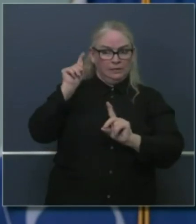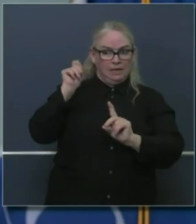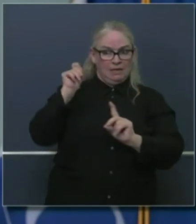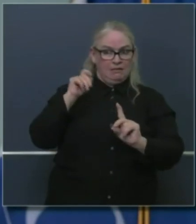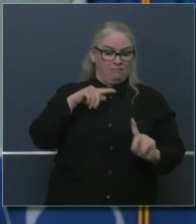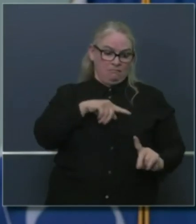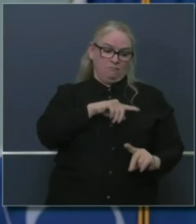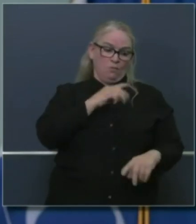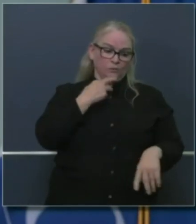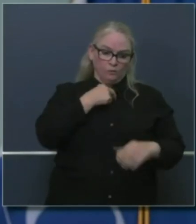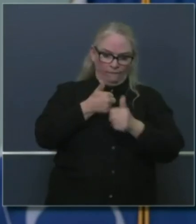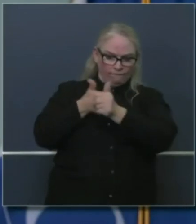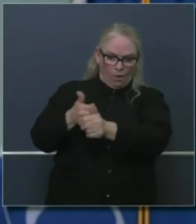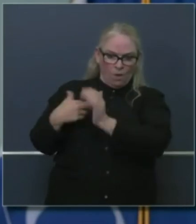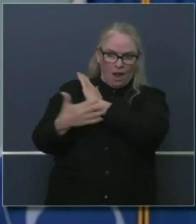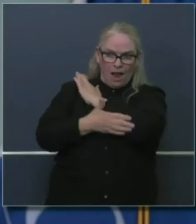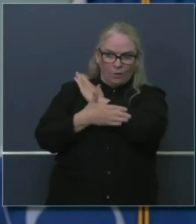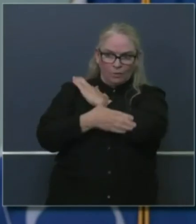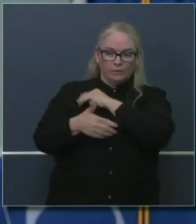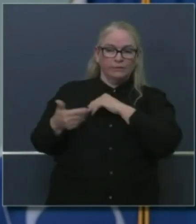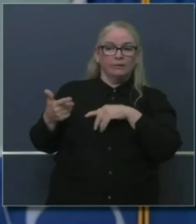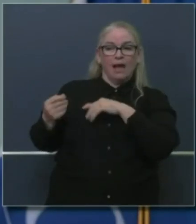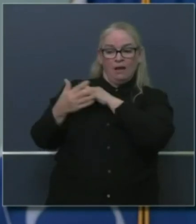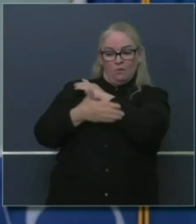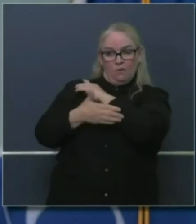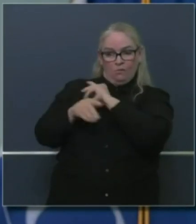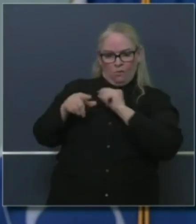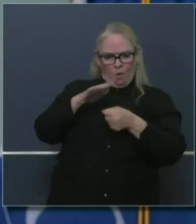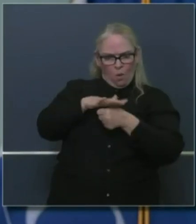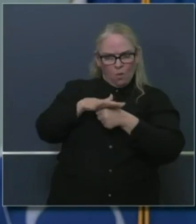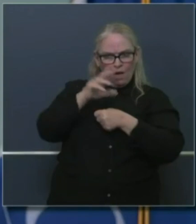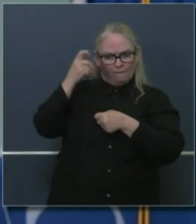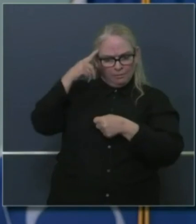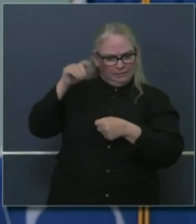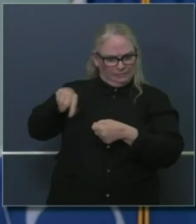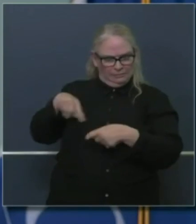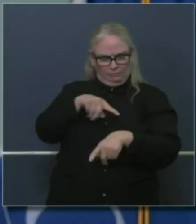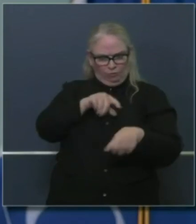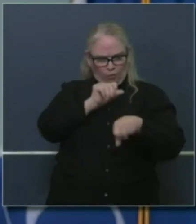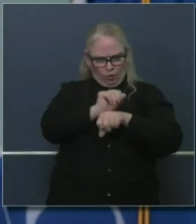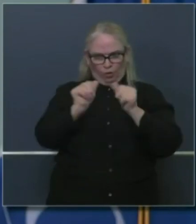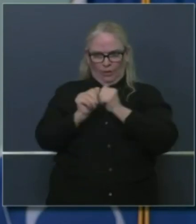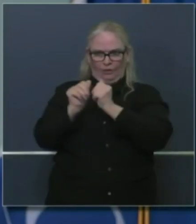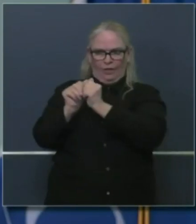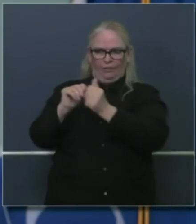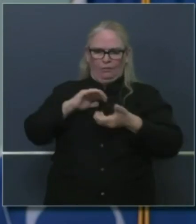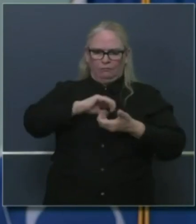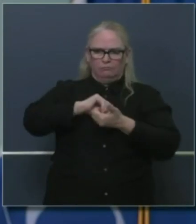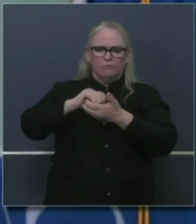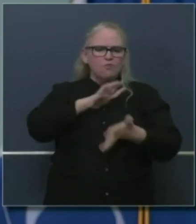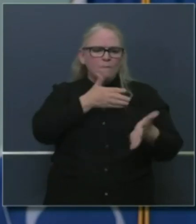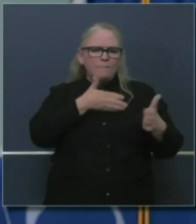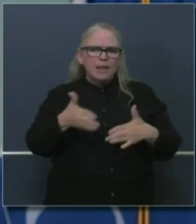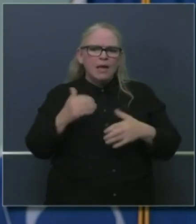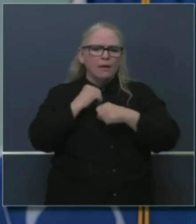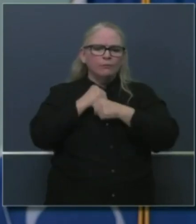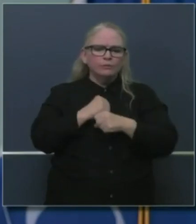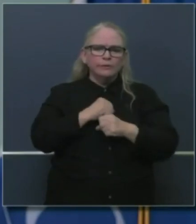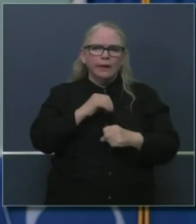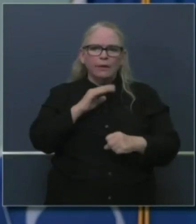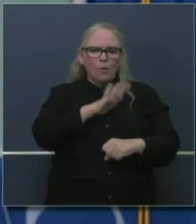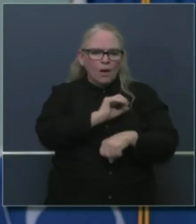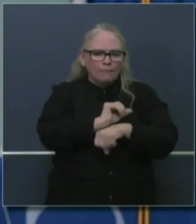tracing and tracking, they put the surge plans together, they have strategies to protect the most vulnerable, and they have trigger plans and measurements that allow them to pull